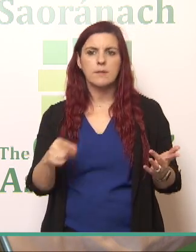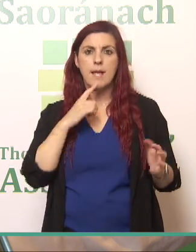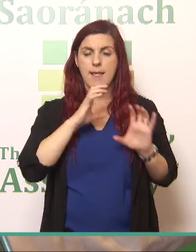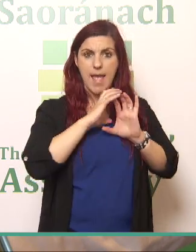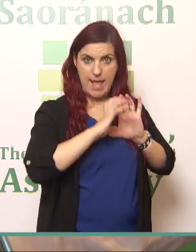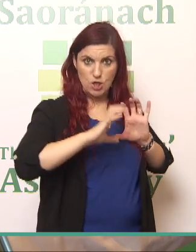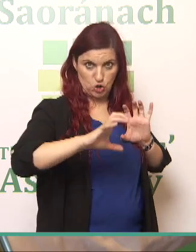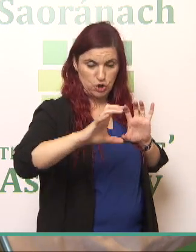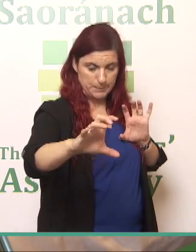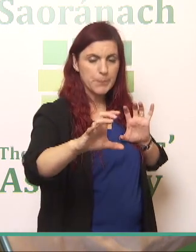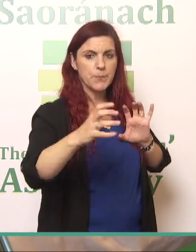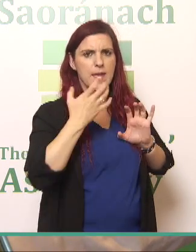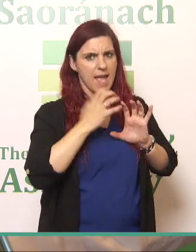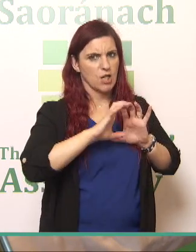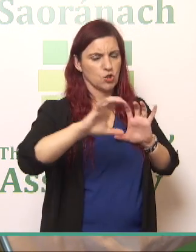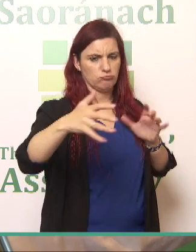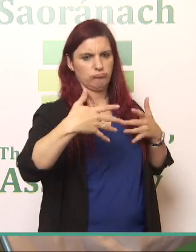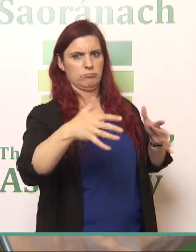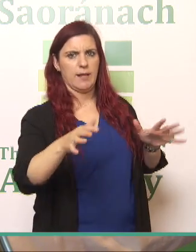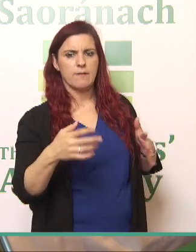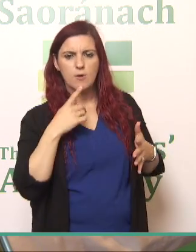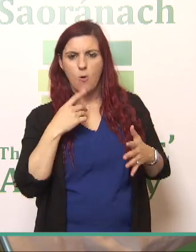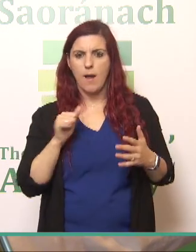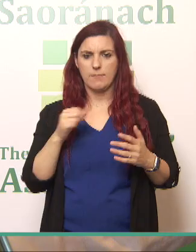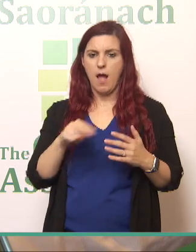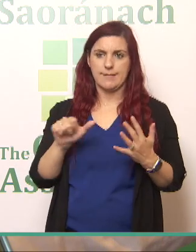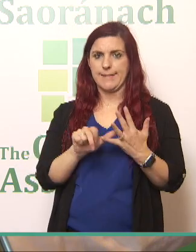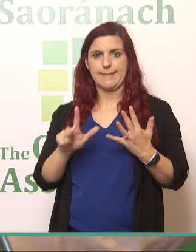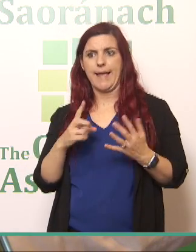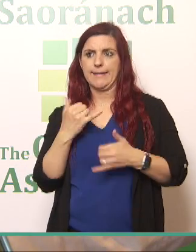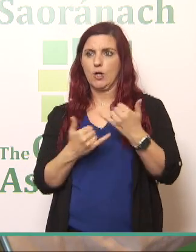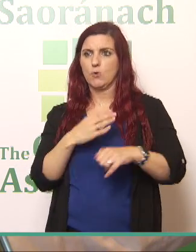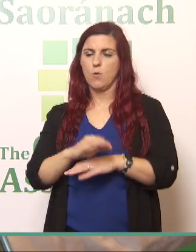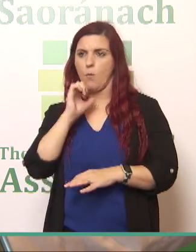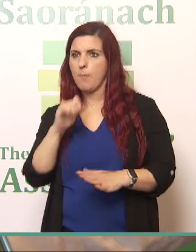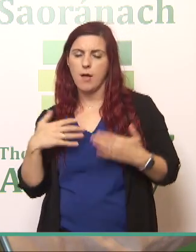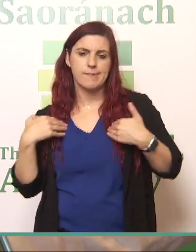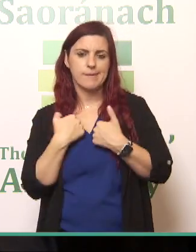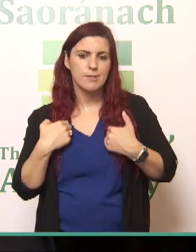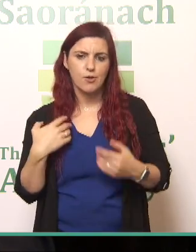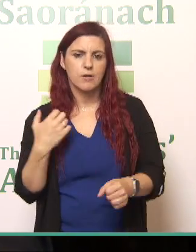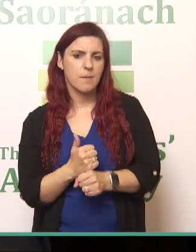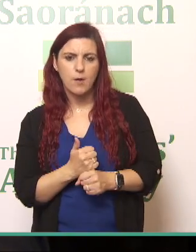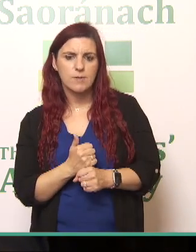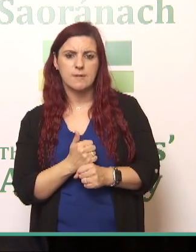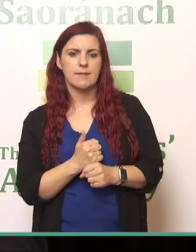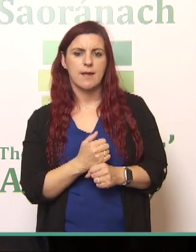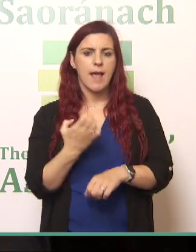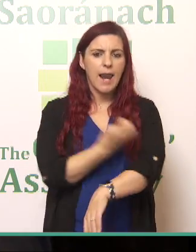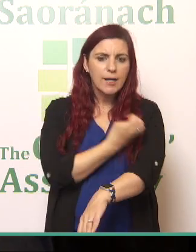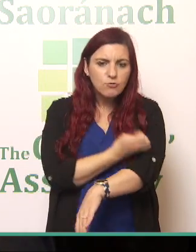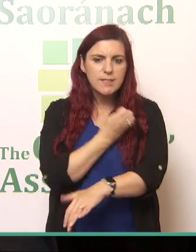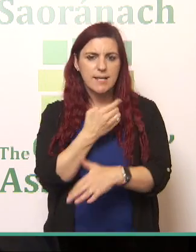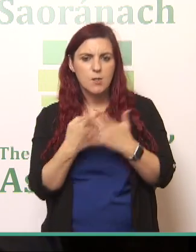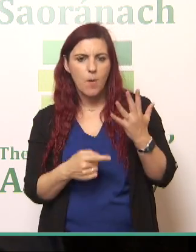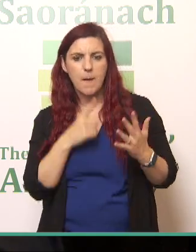hedgerows to flourish. I'm not 68 years of age, so I'm not as concerned about electricity and that, but I